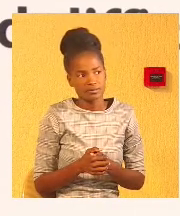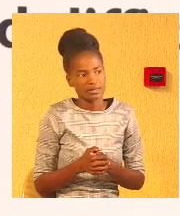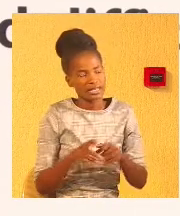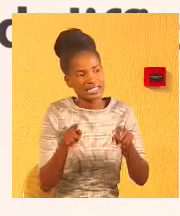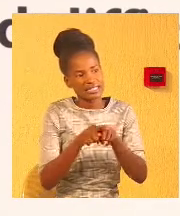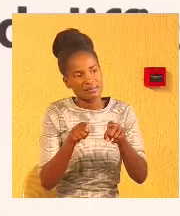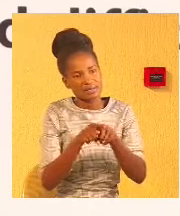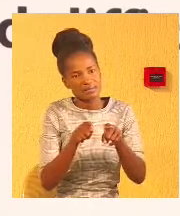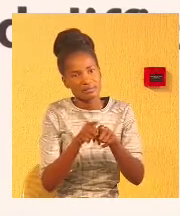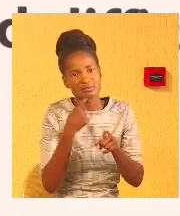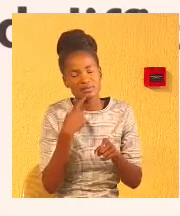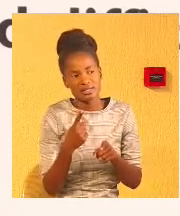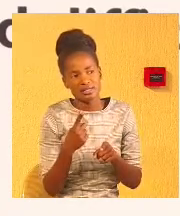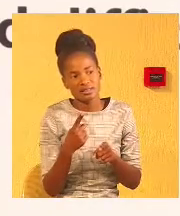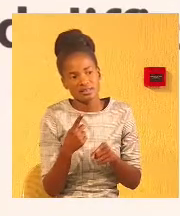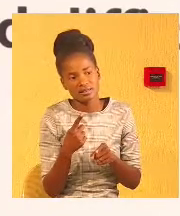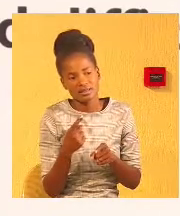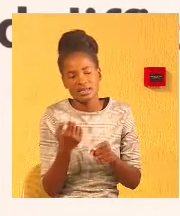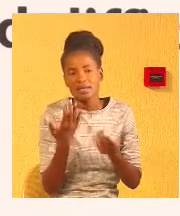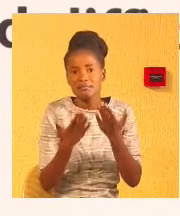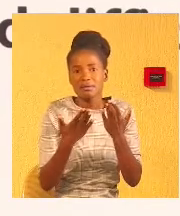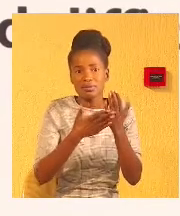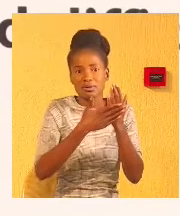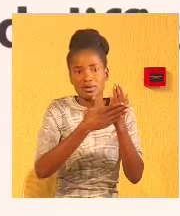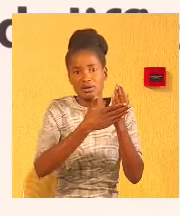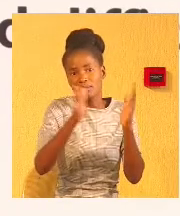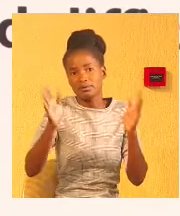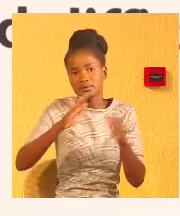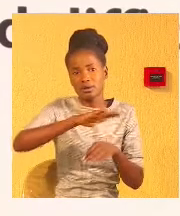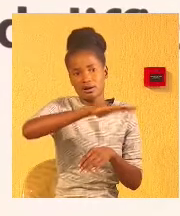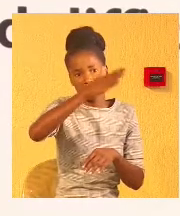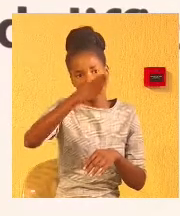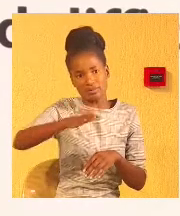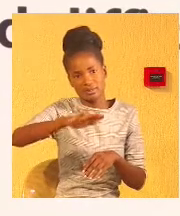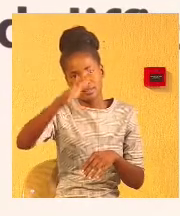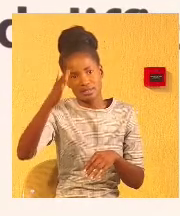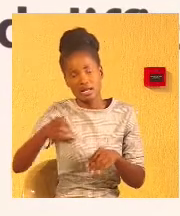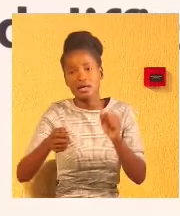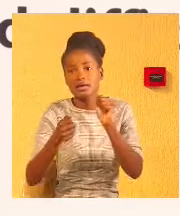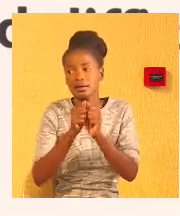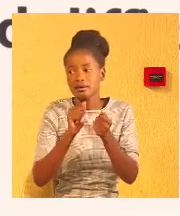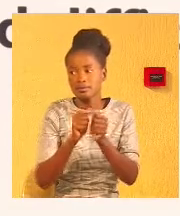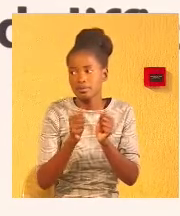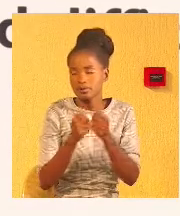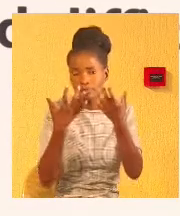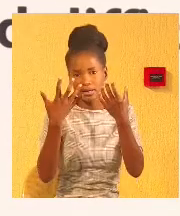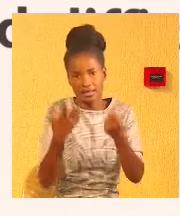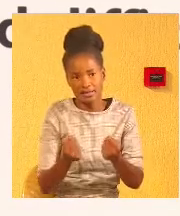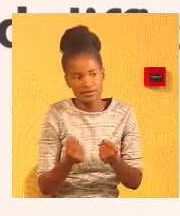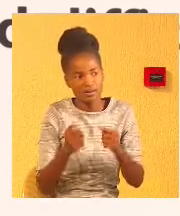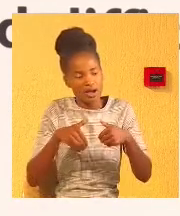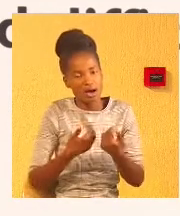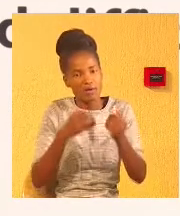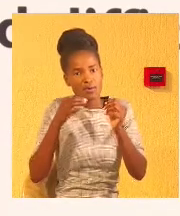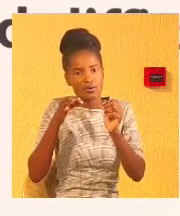noted that even if you open, there could be problems of how farmers